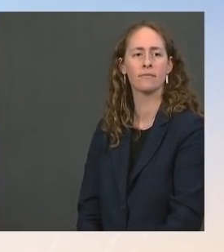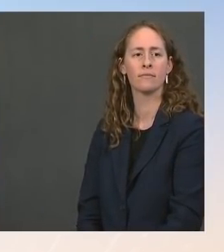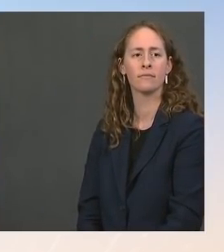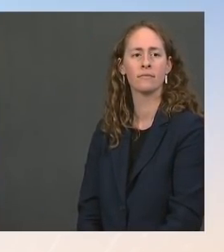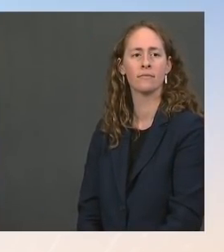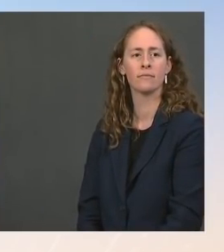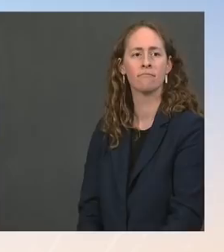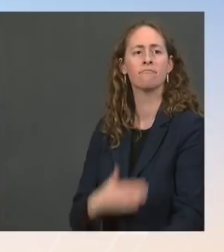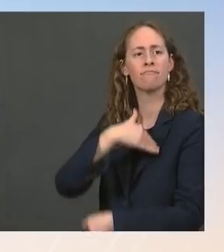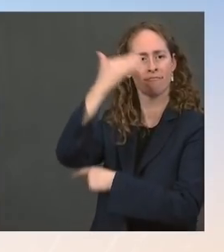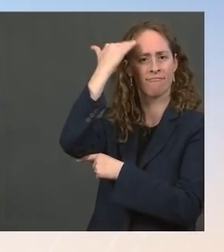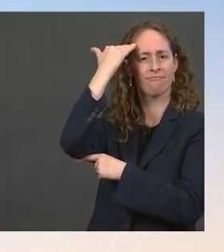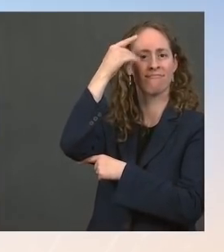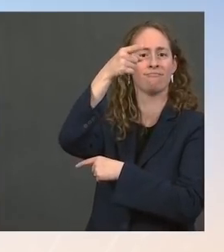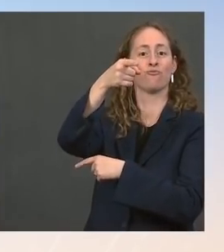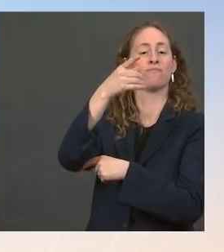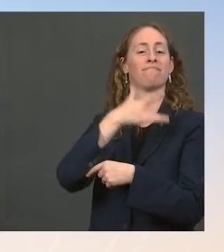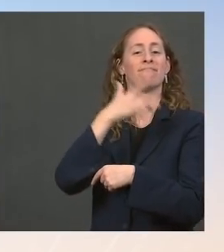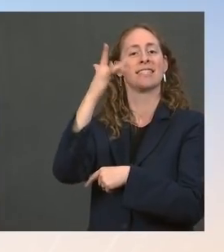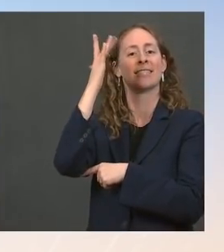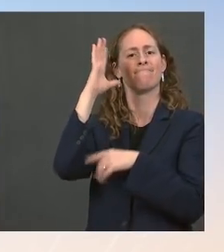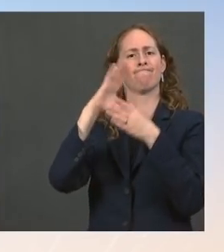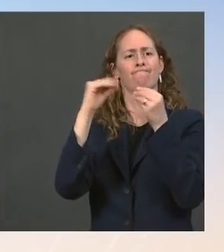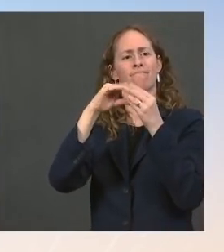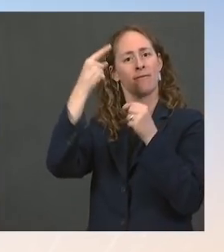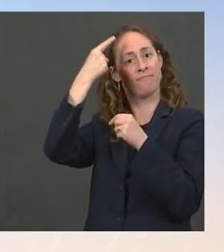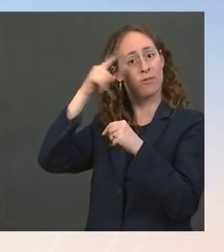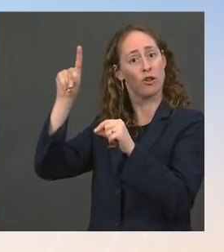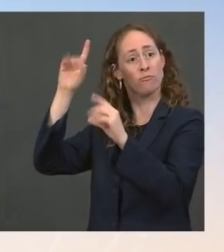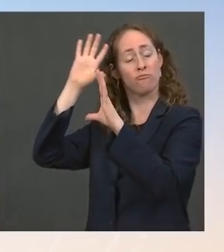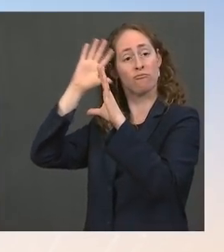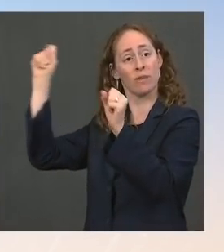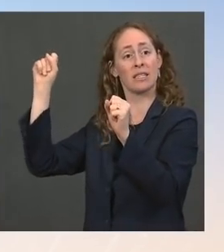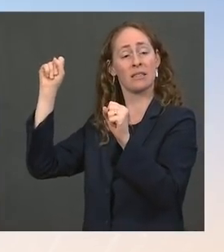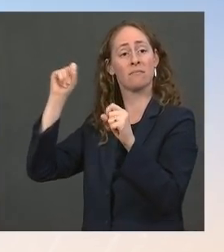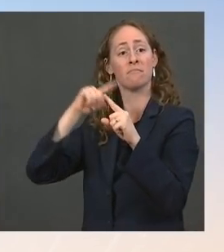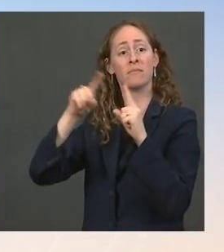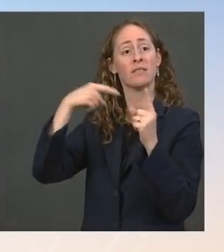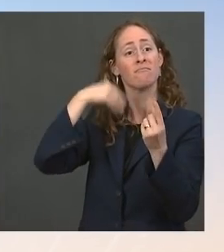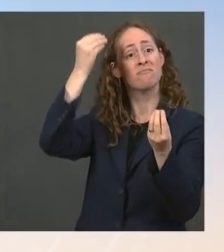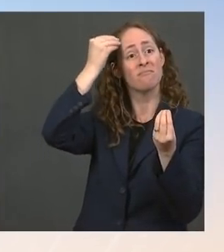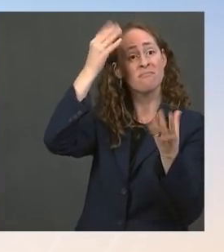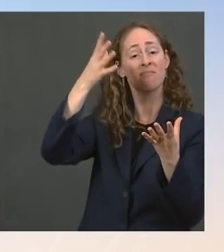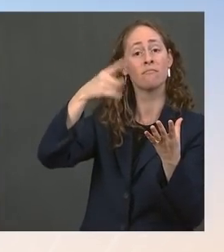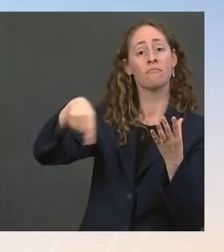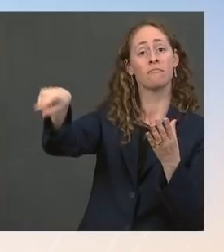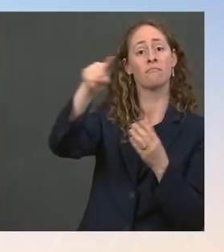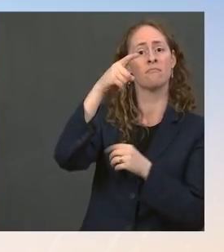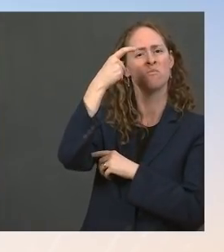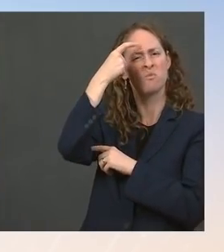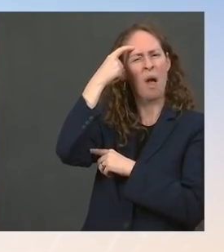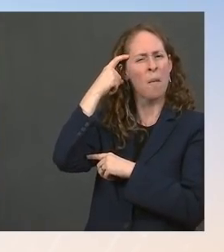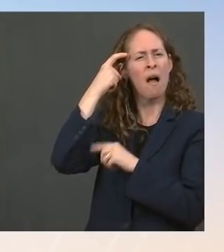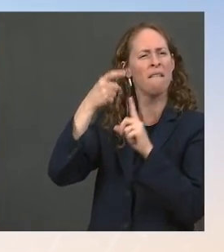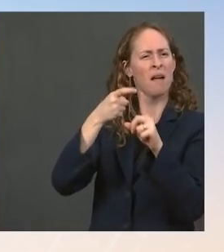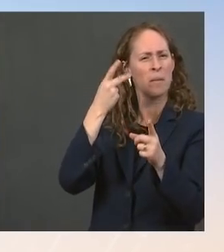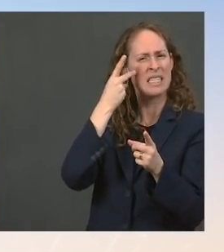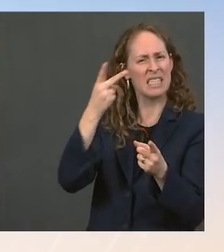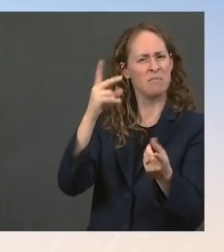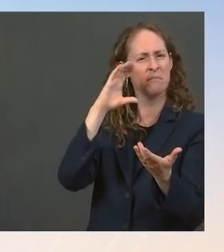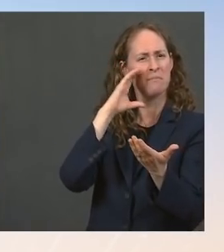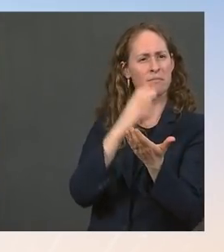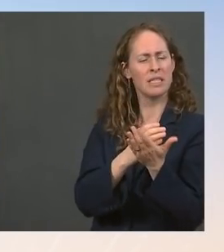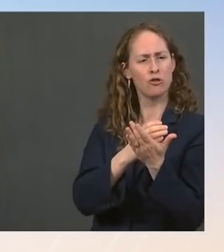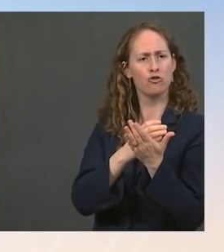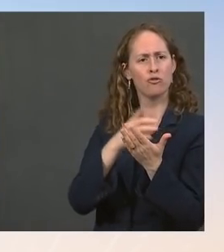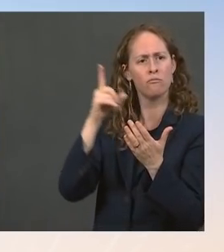president. These are images that are traumatizing Haitian Americans that he promised to treat respectfully and with